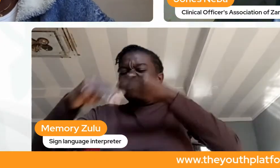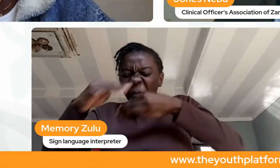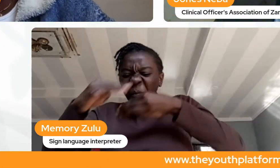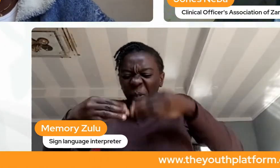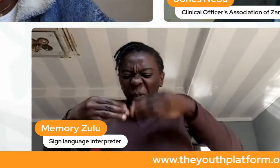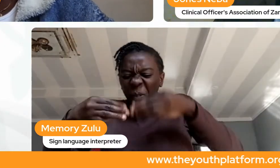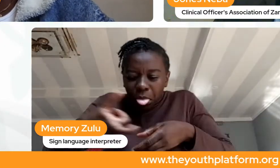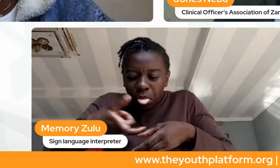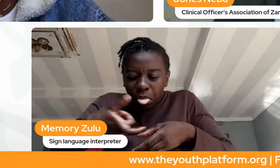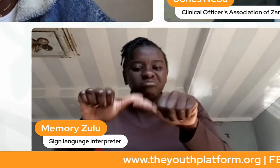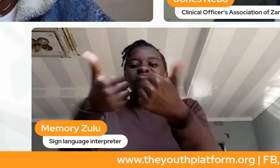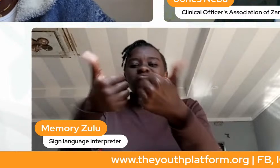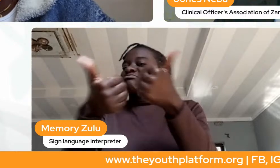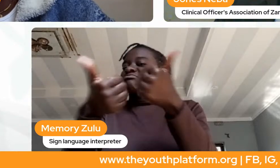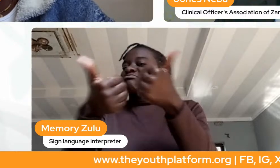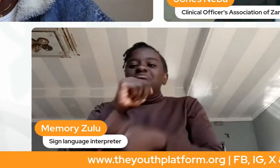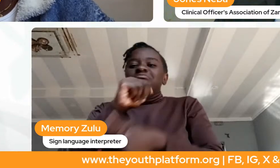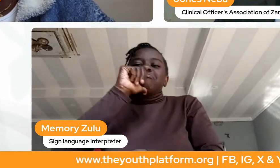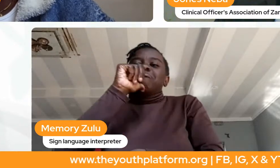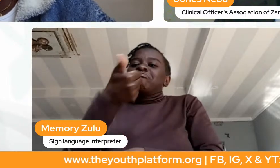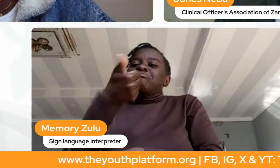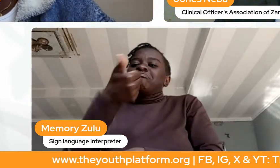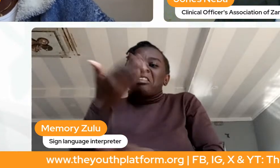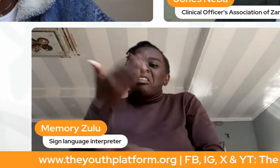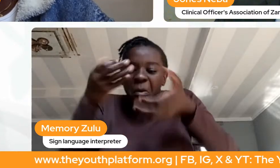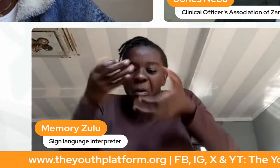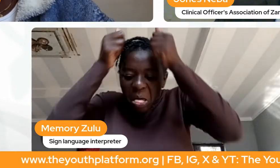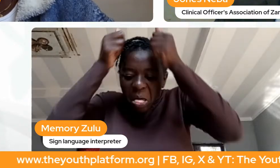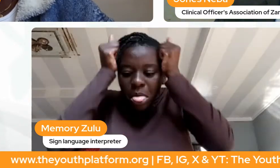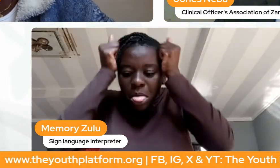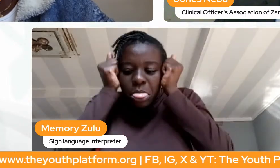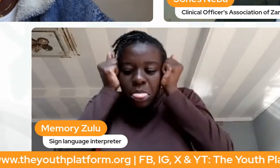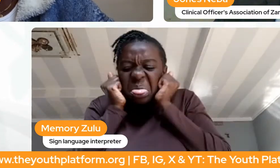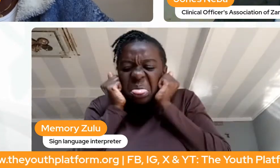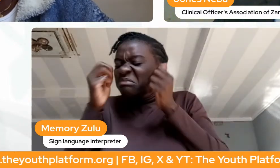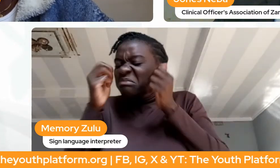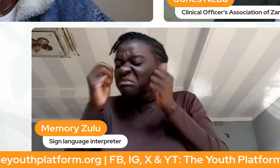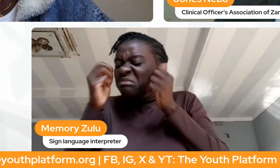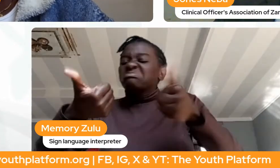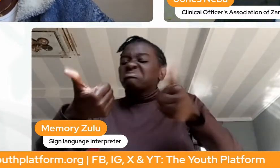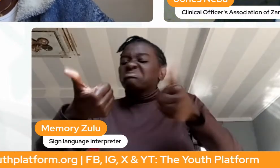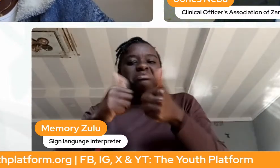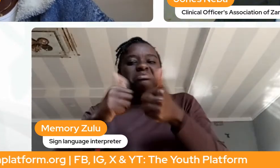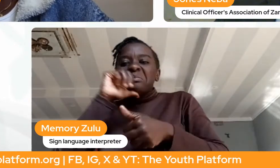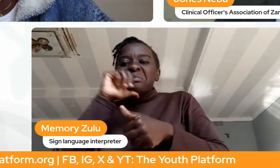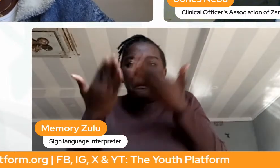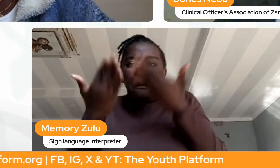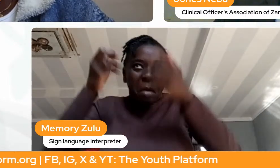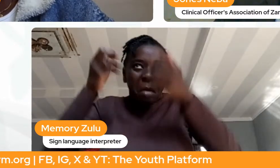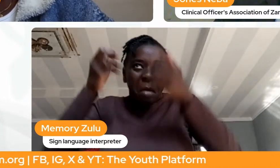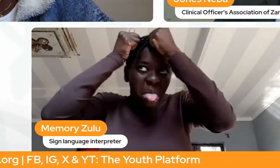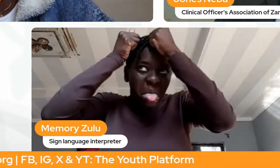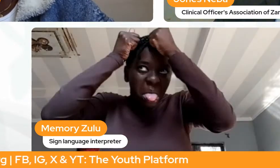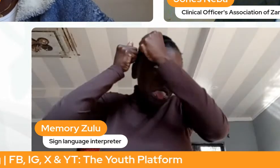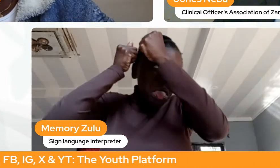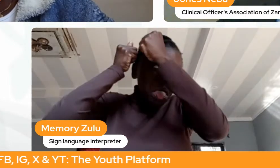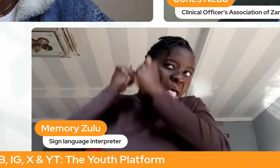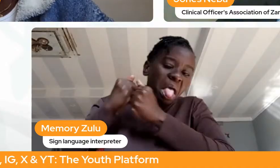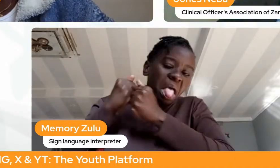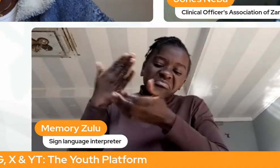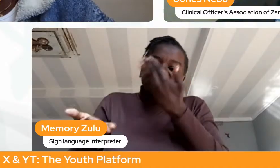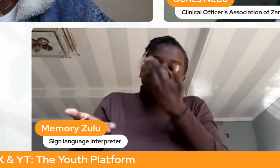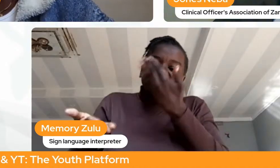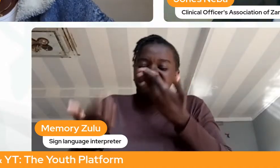impair your judgment, and eventually you're going to have a risk behavior in which you might eventually contract some sort